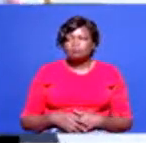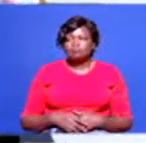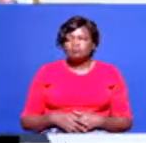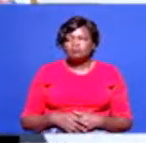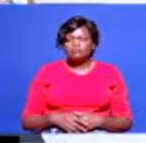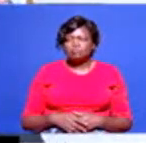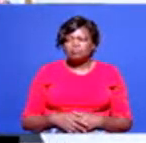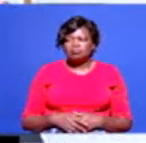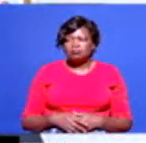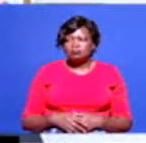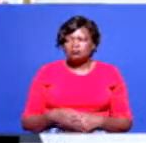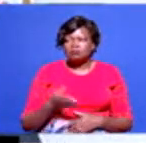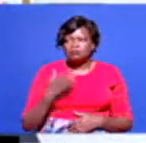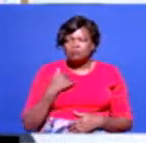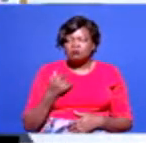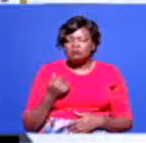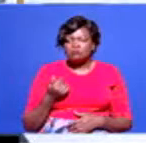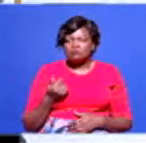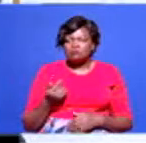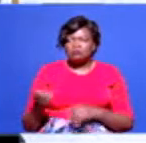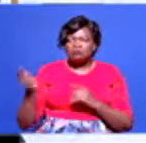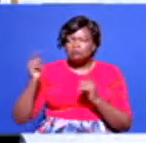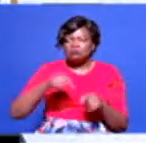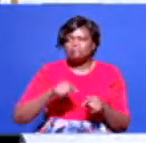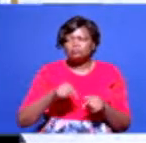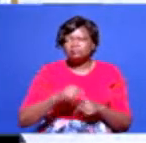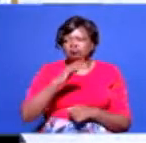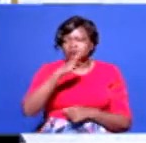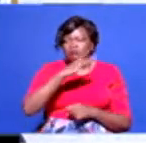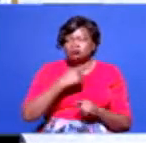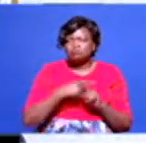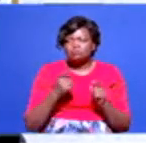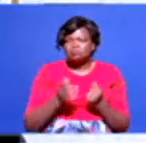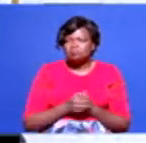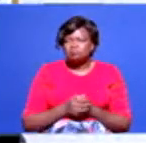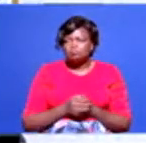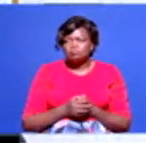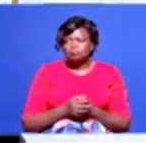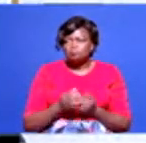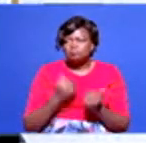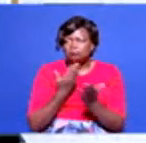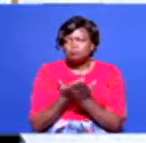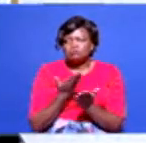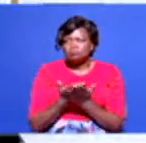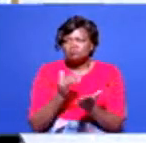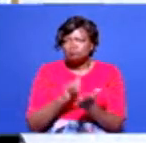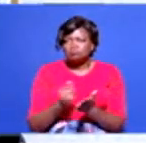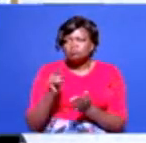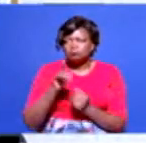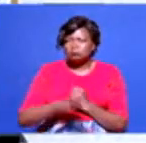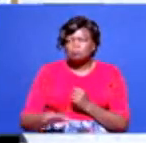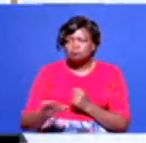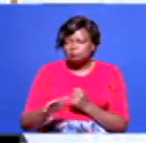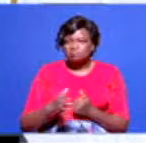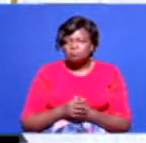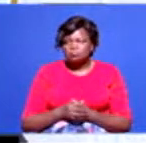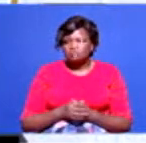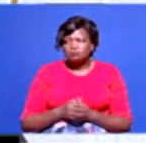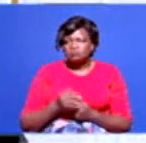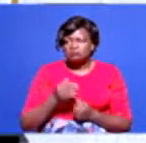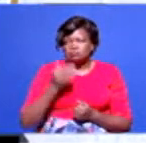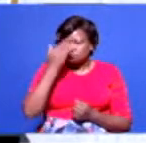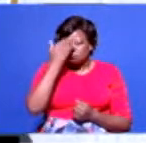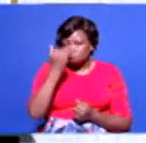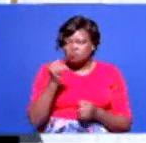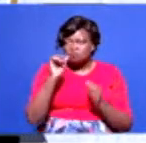you had wanted to come today afternoon, but I proposed that you come in the morning so that you